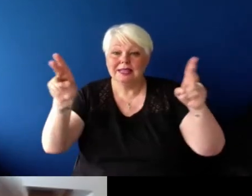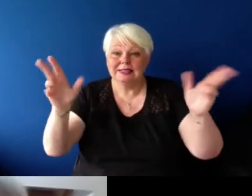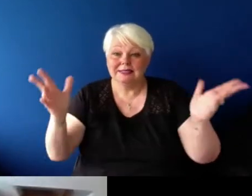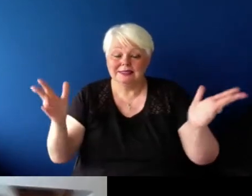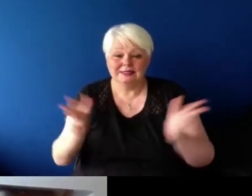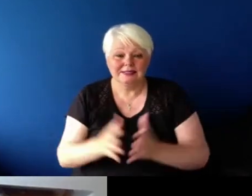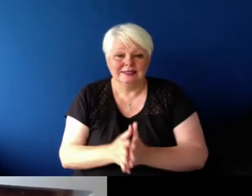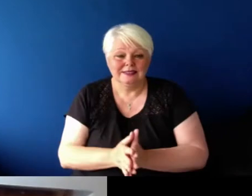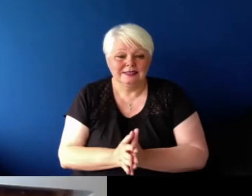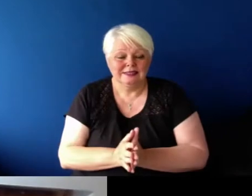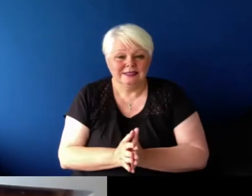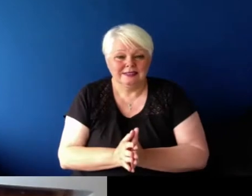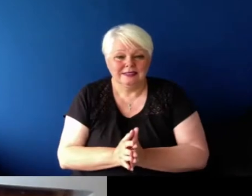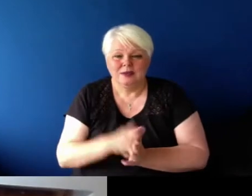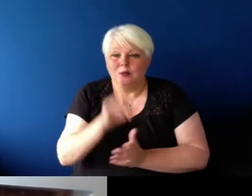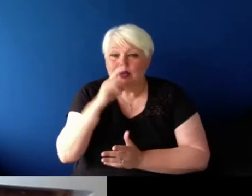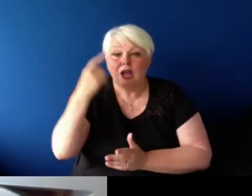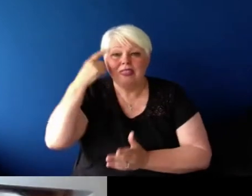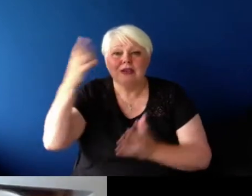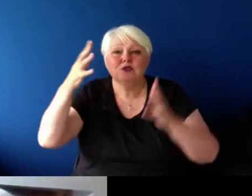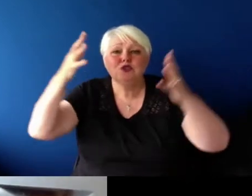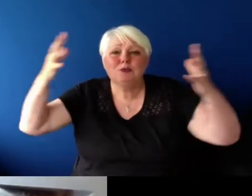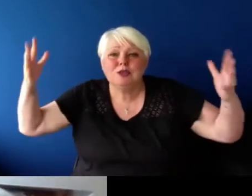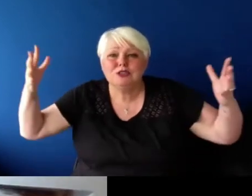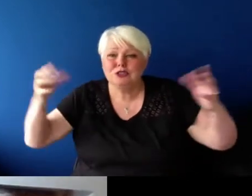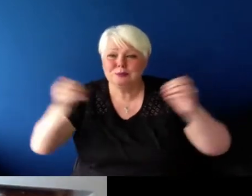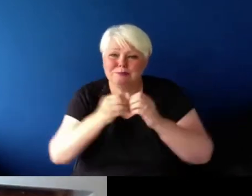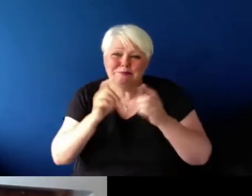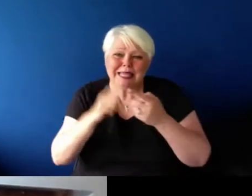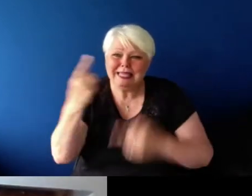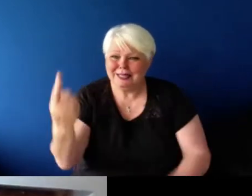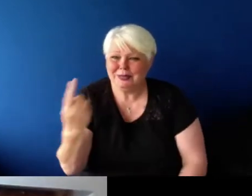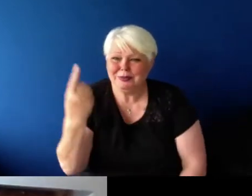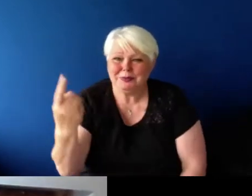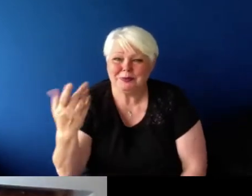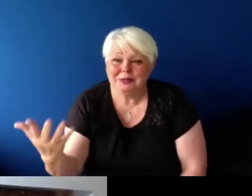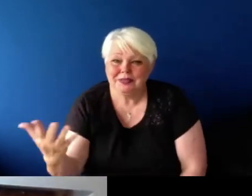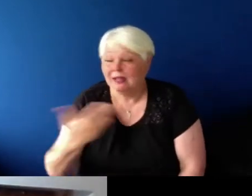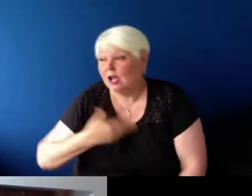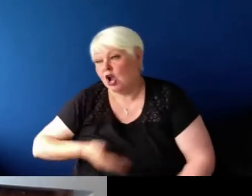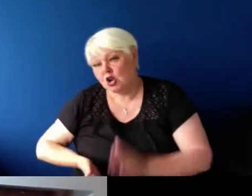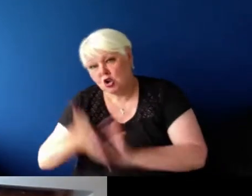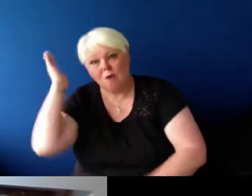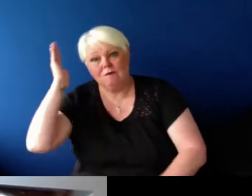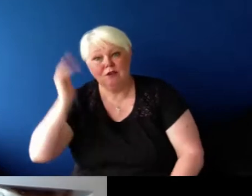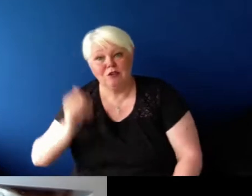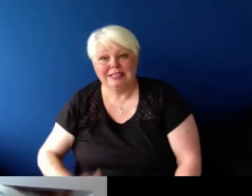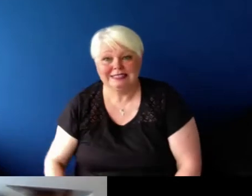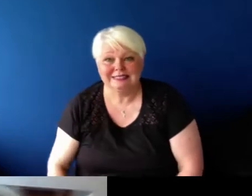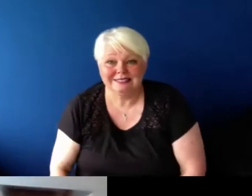I don't think I think we can't overthink it. Just be who you are and go for it.